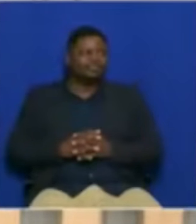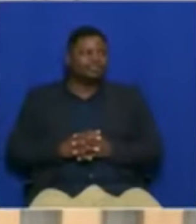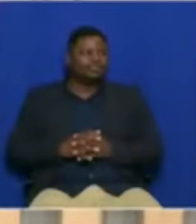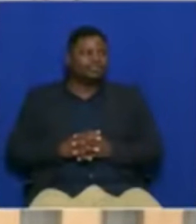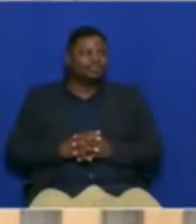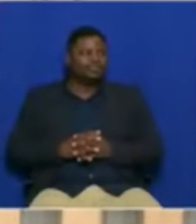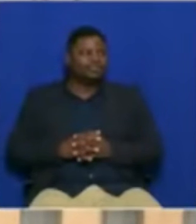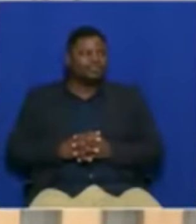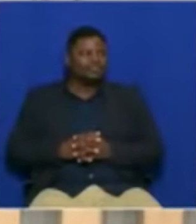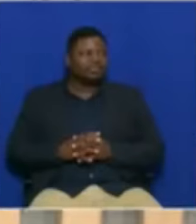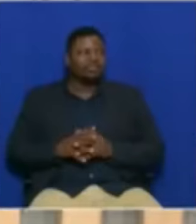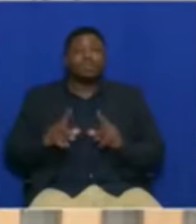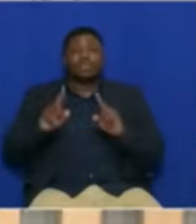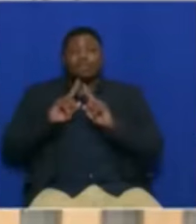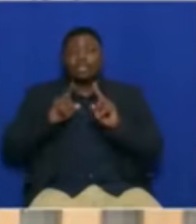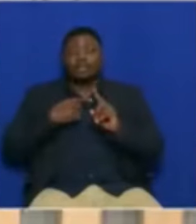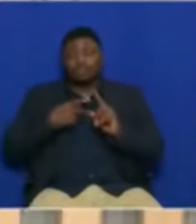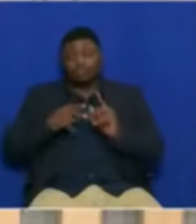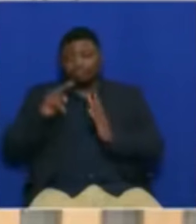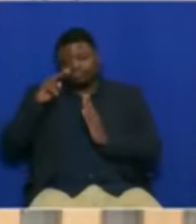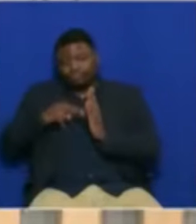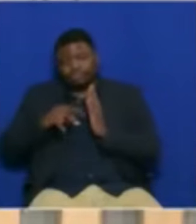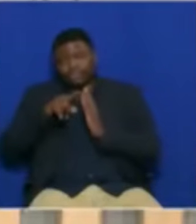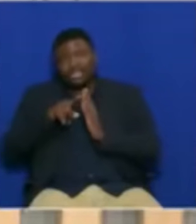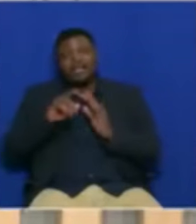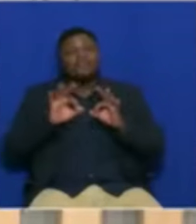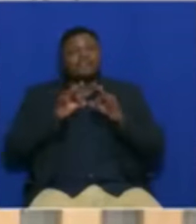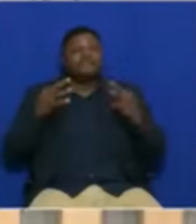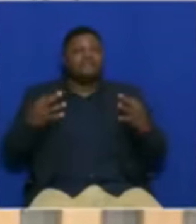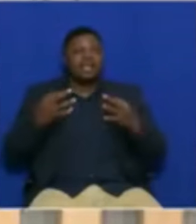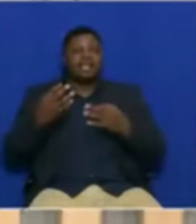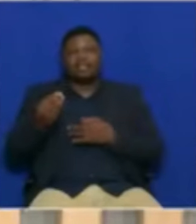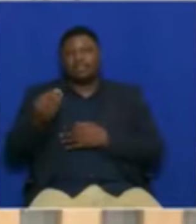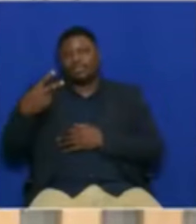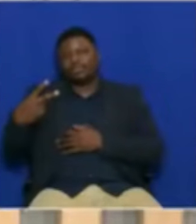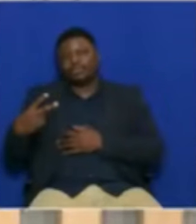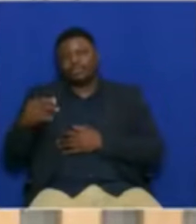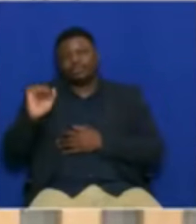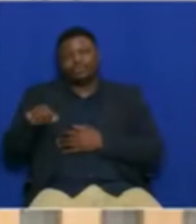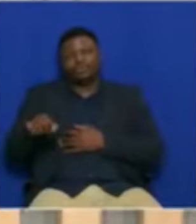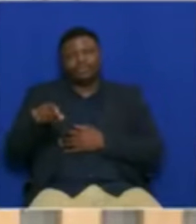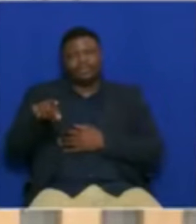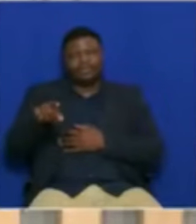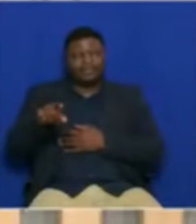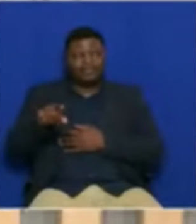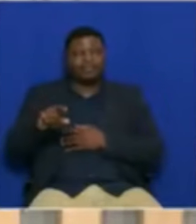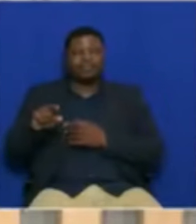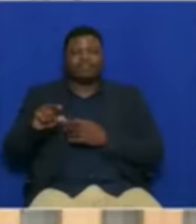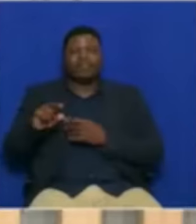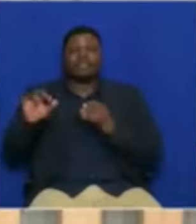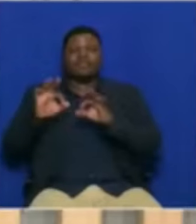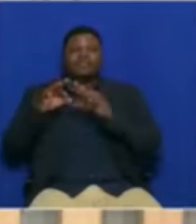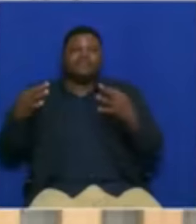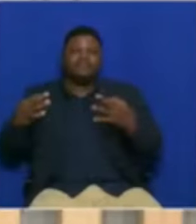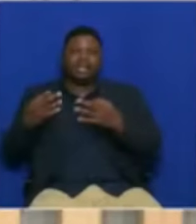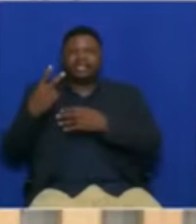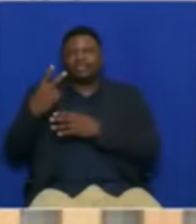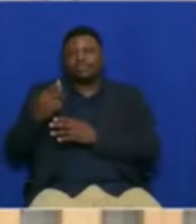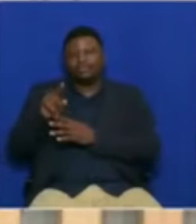2, that file 2 is where we have the file on this entire recruitment process.